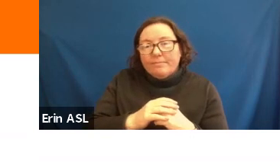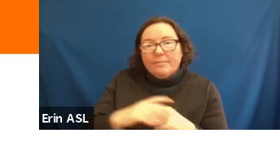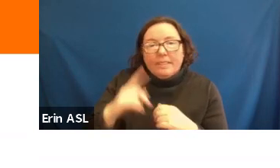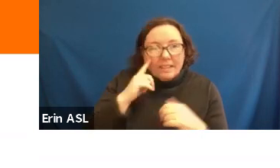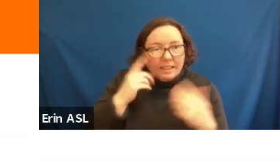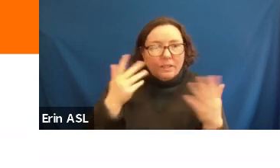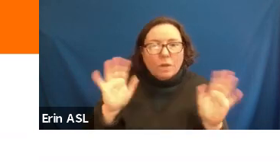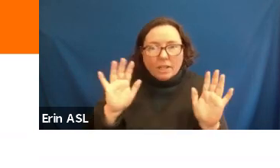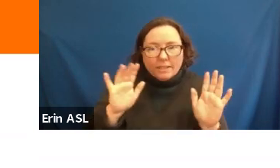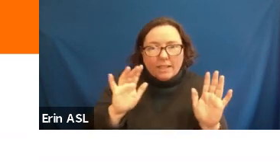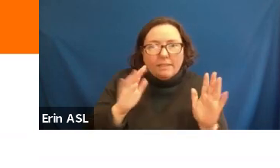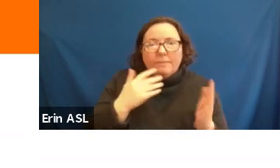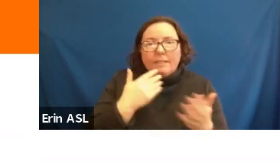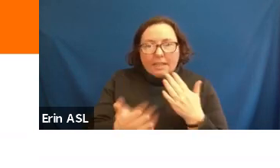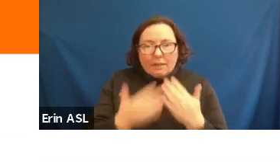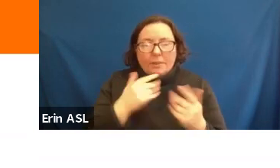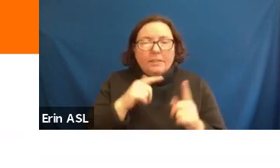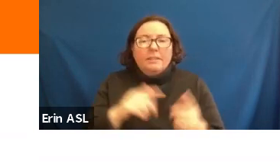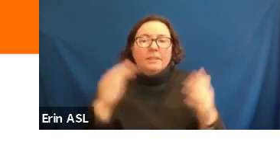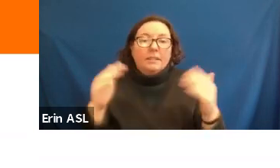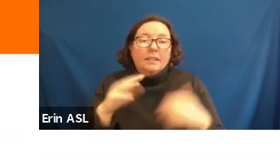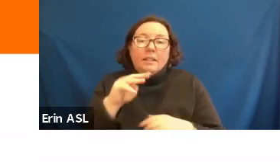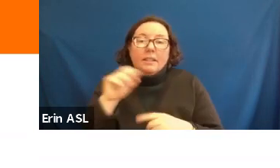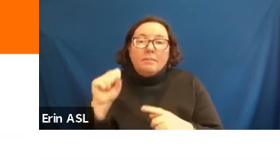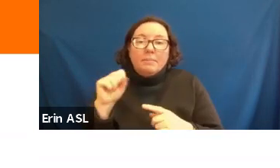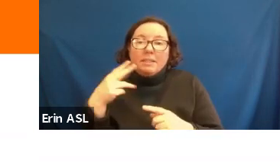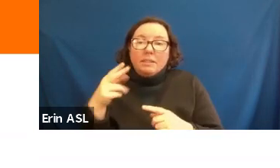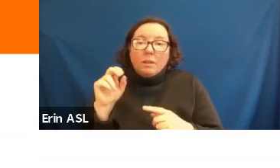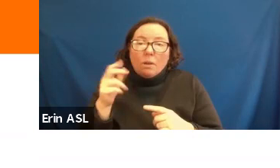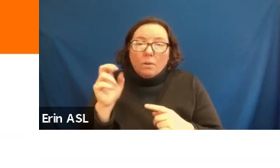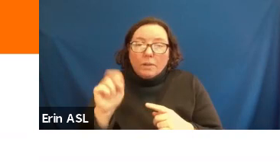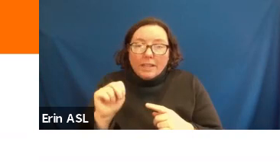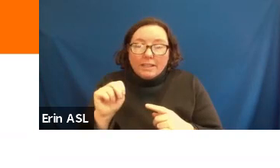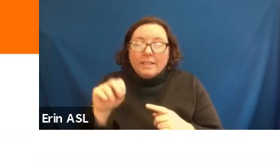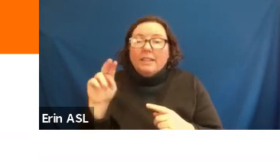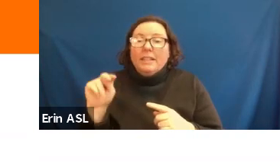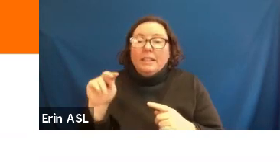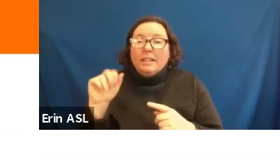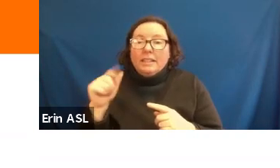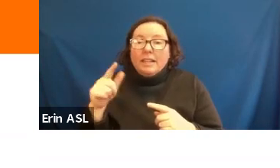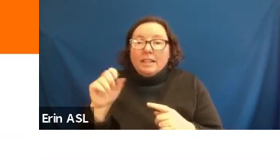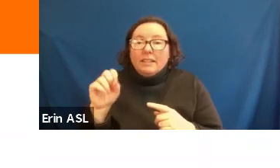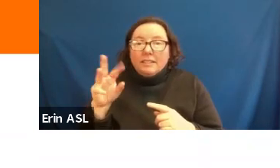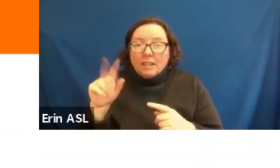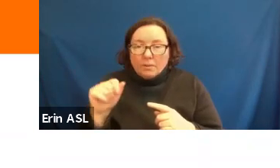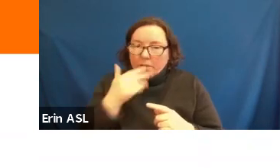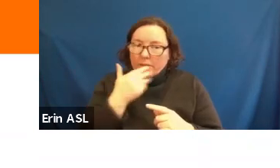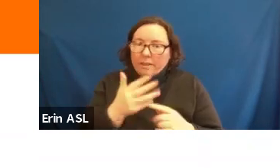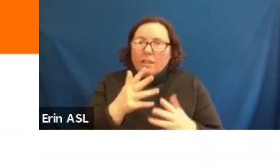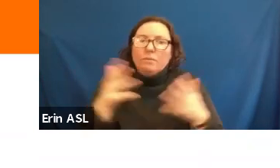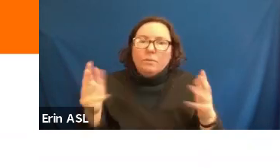all set. So Ms. Hogan, Ms. Nagasawa, thank you so very much.